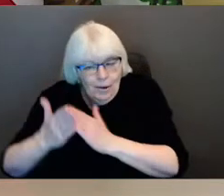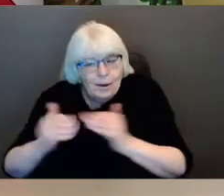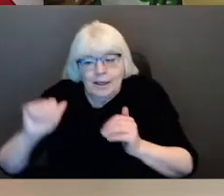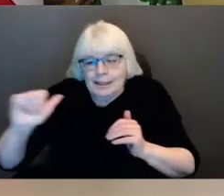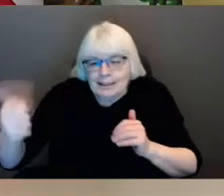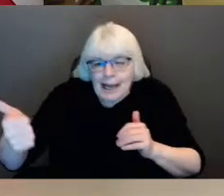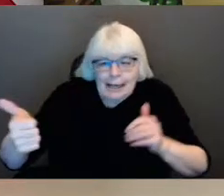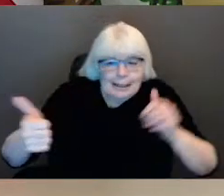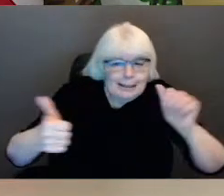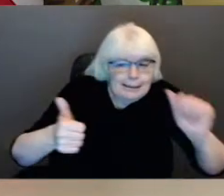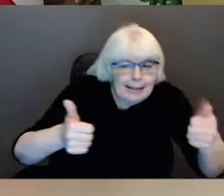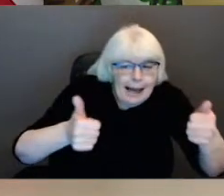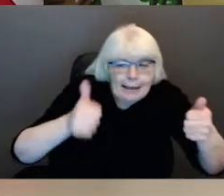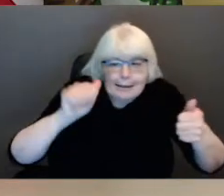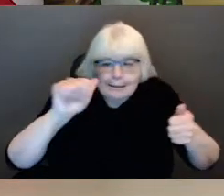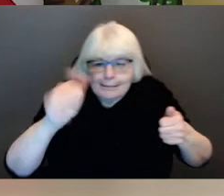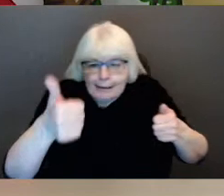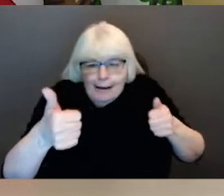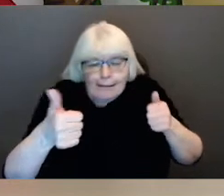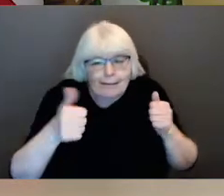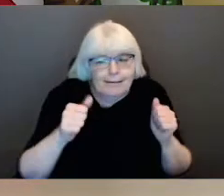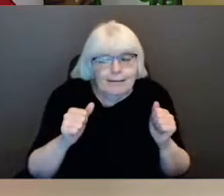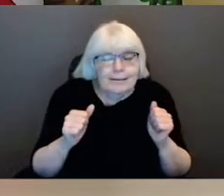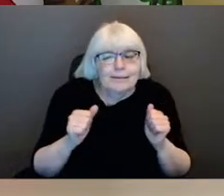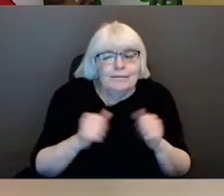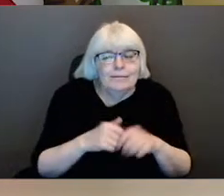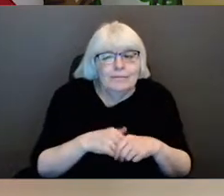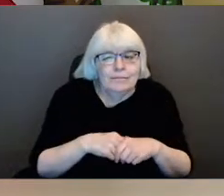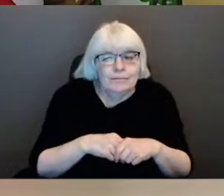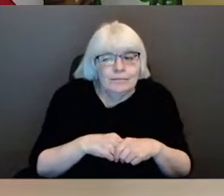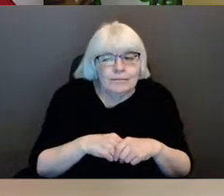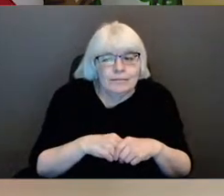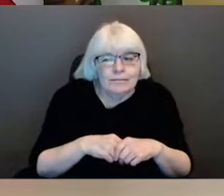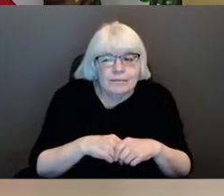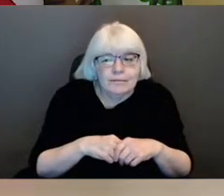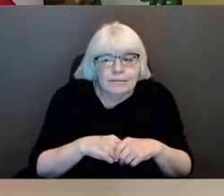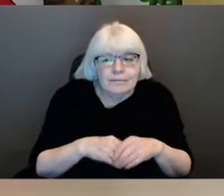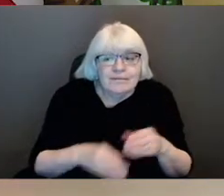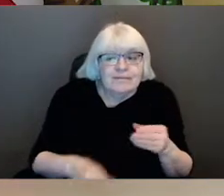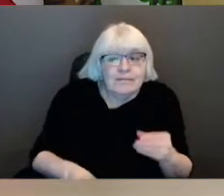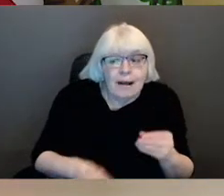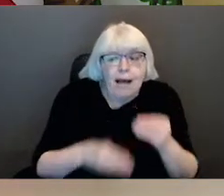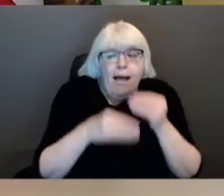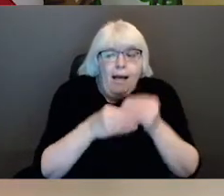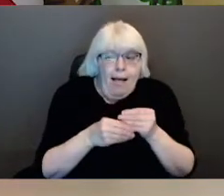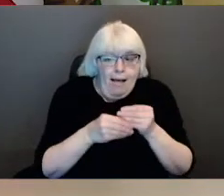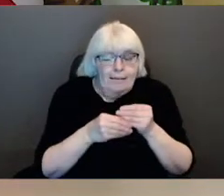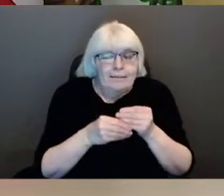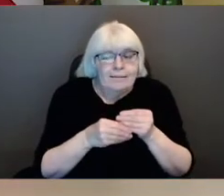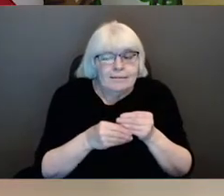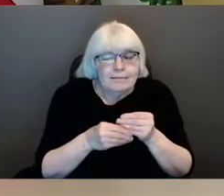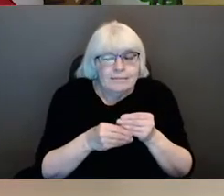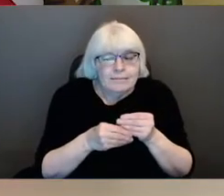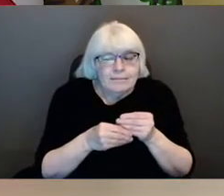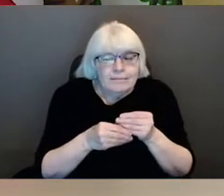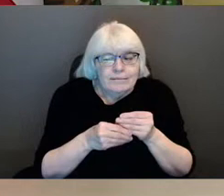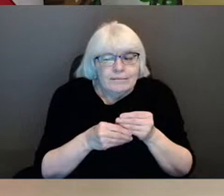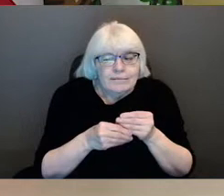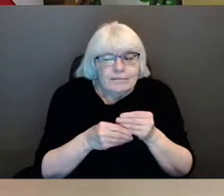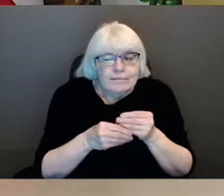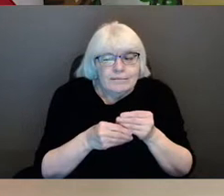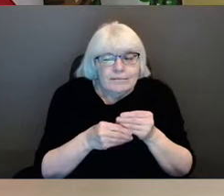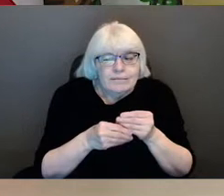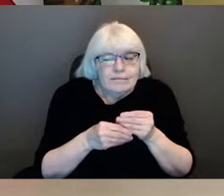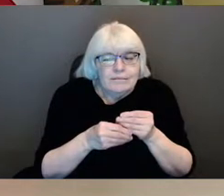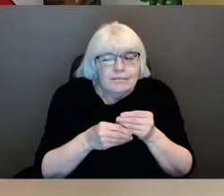emphasis. And I think it's probably worth mentioning there's the consolidated schools. Sometimes it's difficult to look at the schools